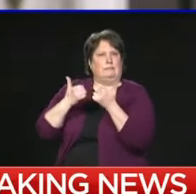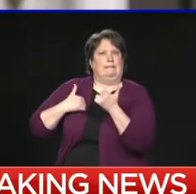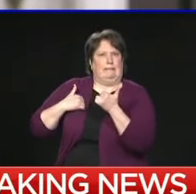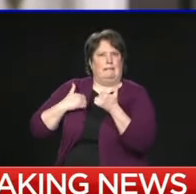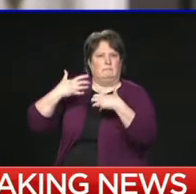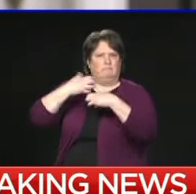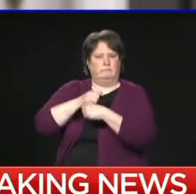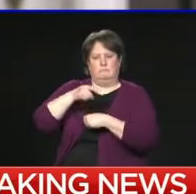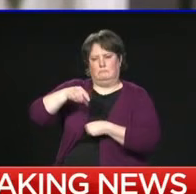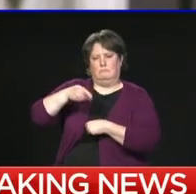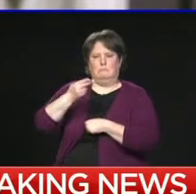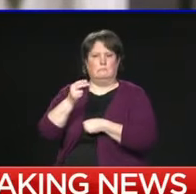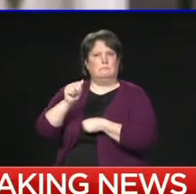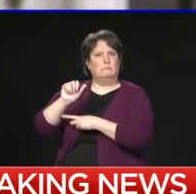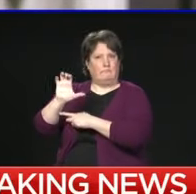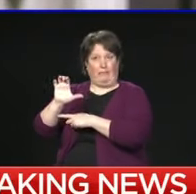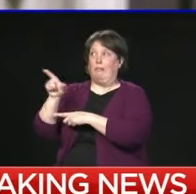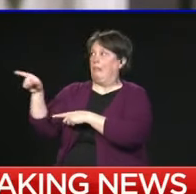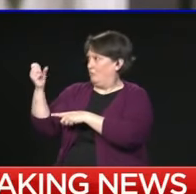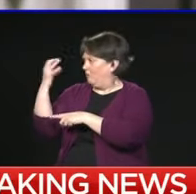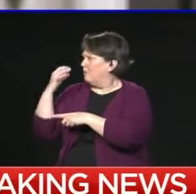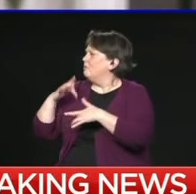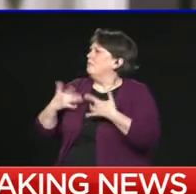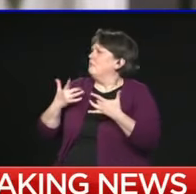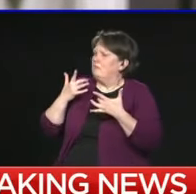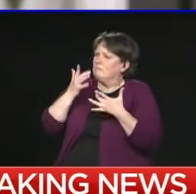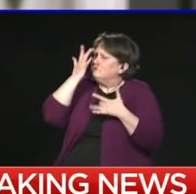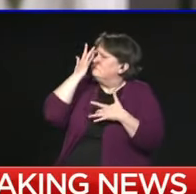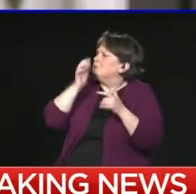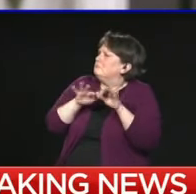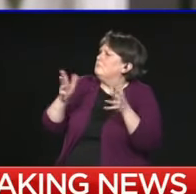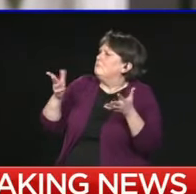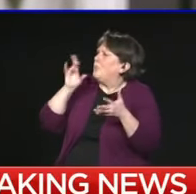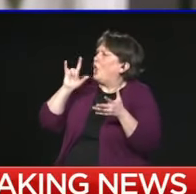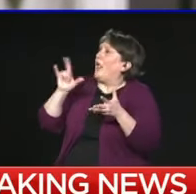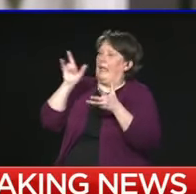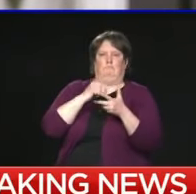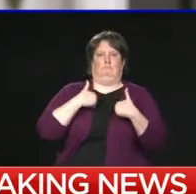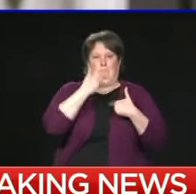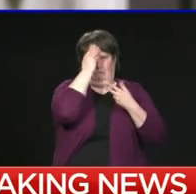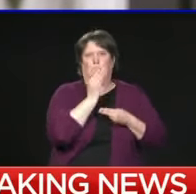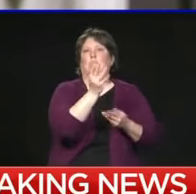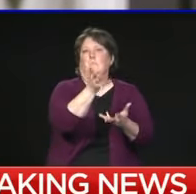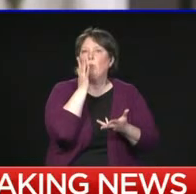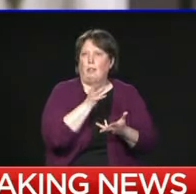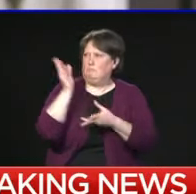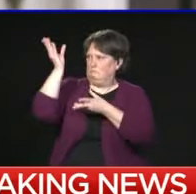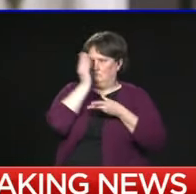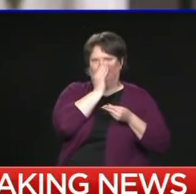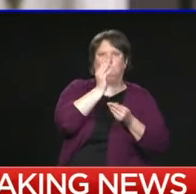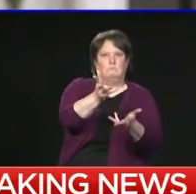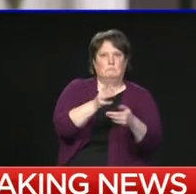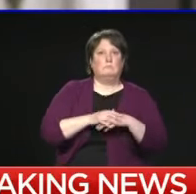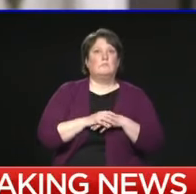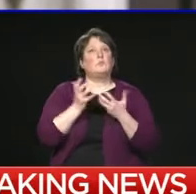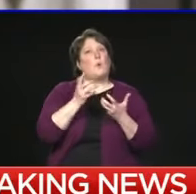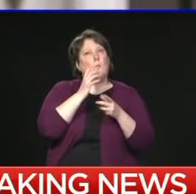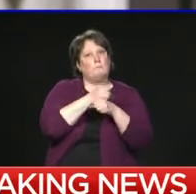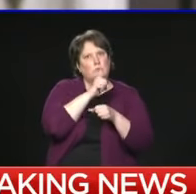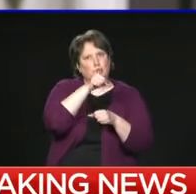even more directly with all of you. But you deserve the best information we've got about what's happening today and